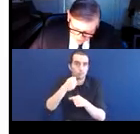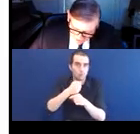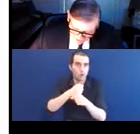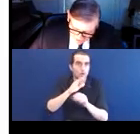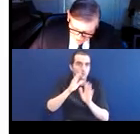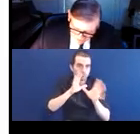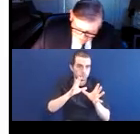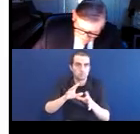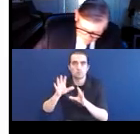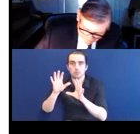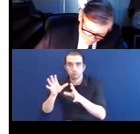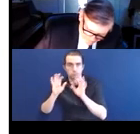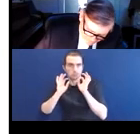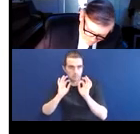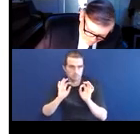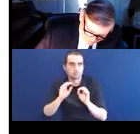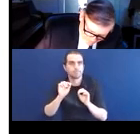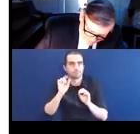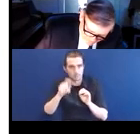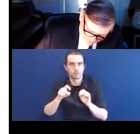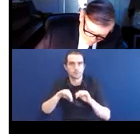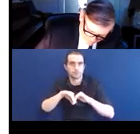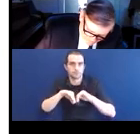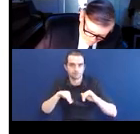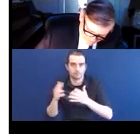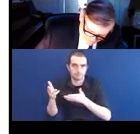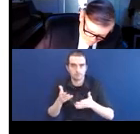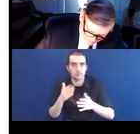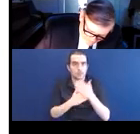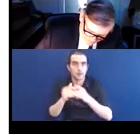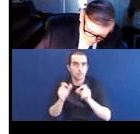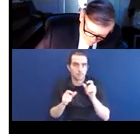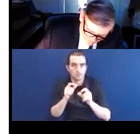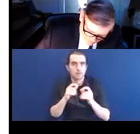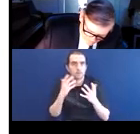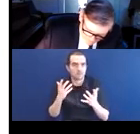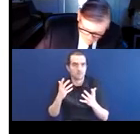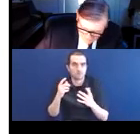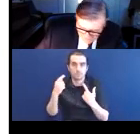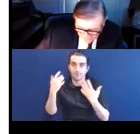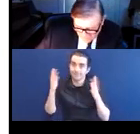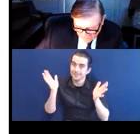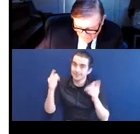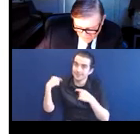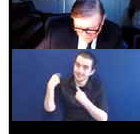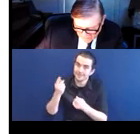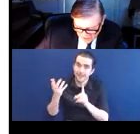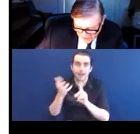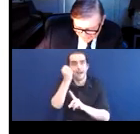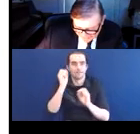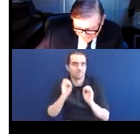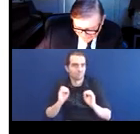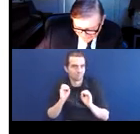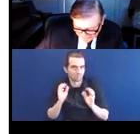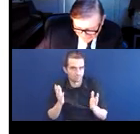Joseph, I'm not sure which country, says lack of skills or enough skills needed in the job market or qualifications. And Leslie Ann, who we heard